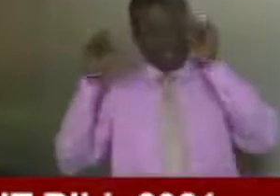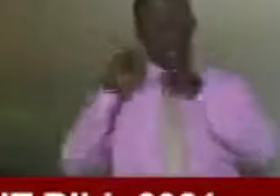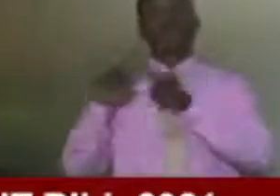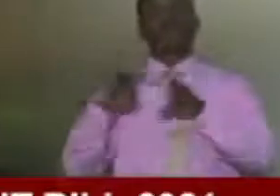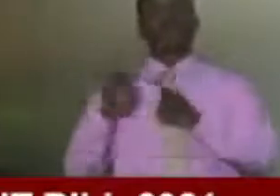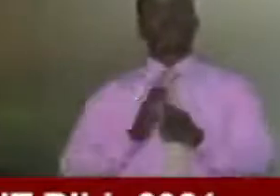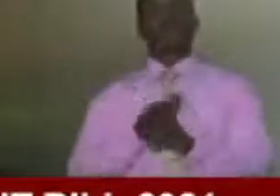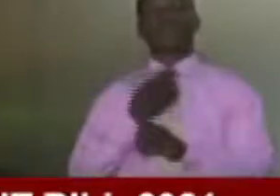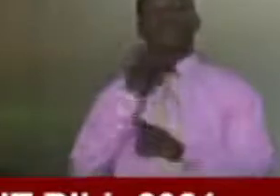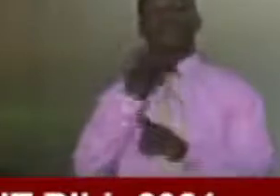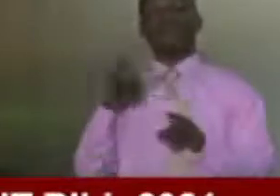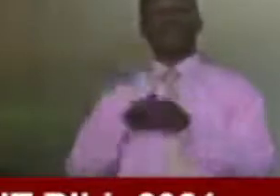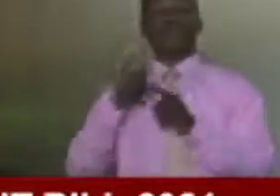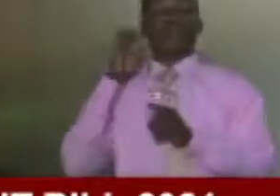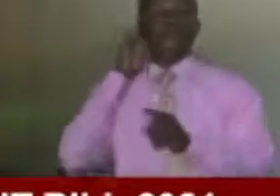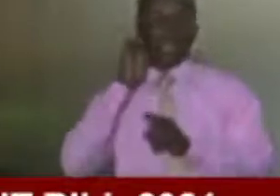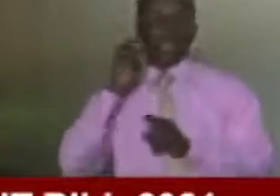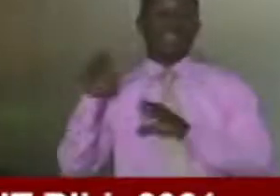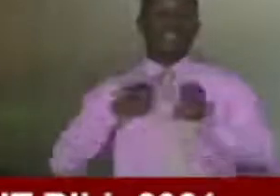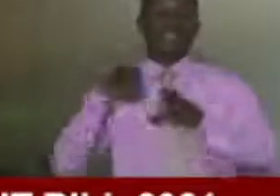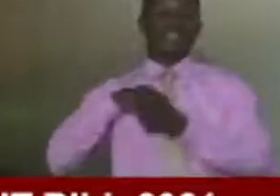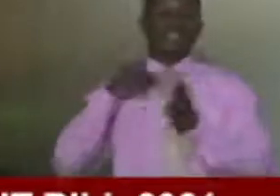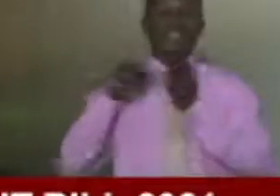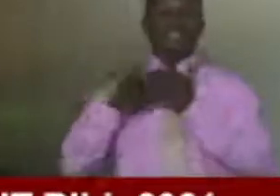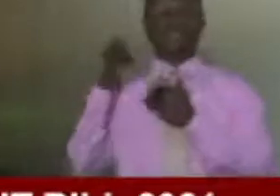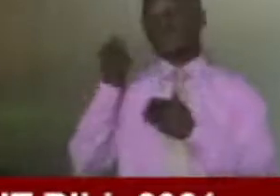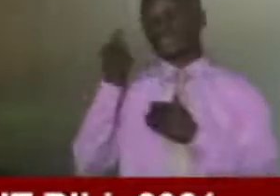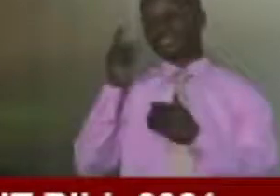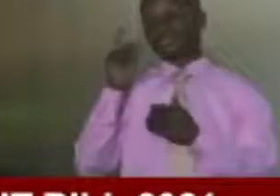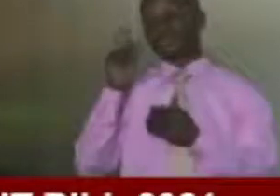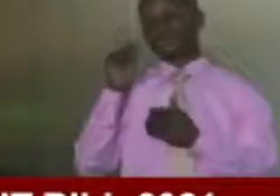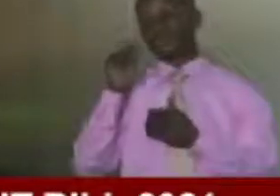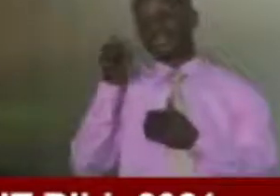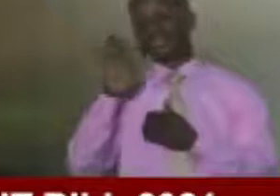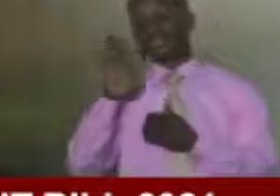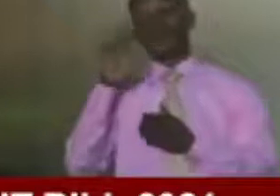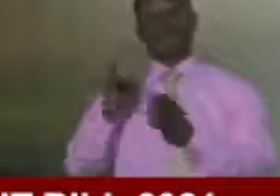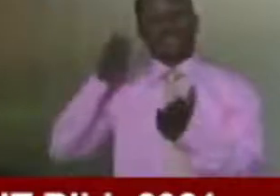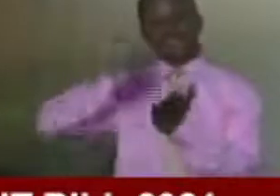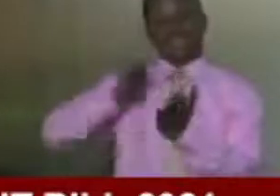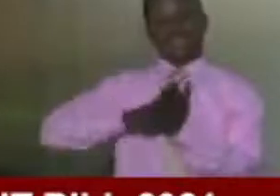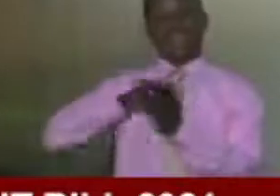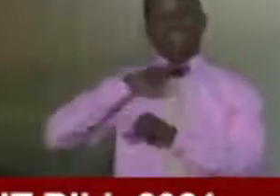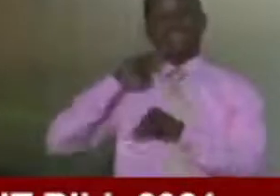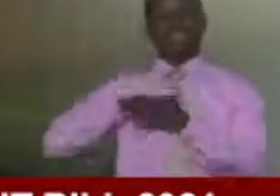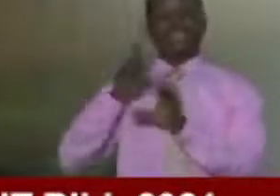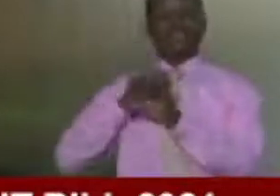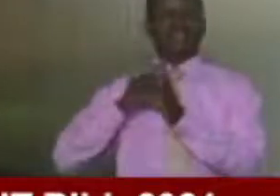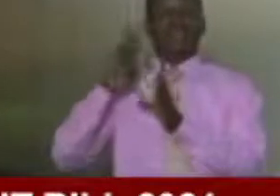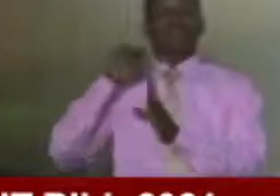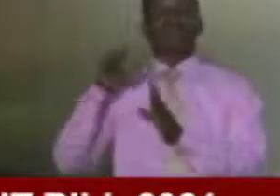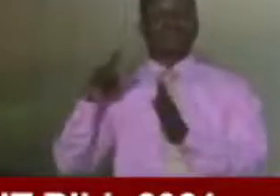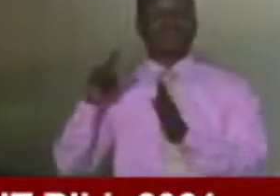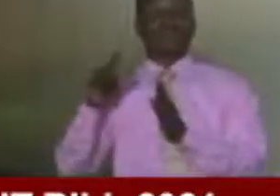on the 17th of January, 2019, by signing this bill when the National Assembly returned it back to them,